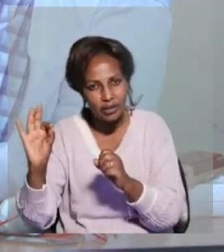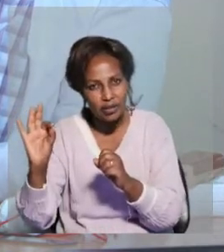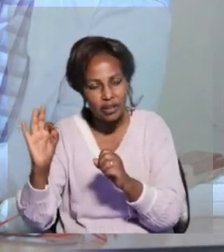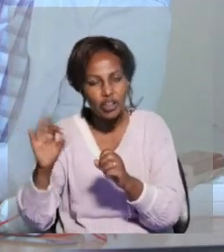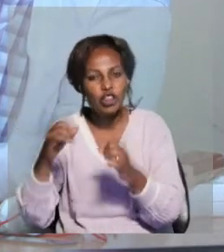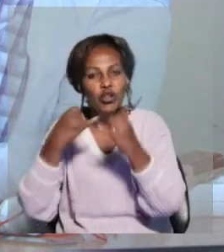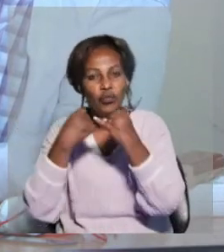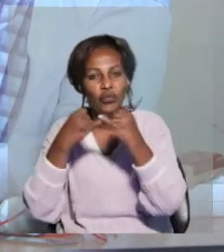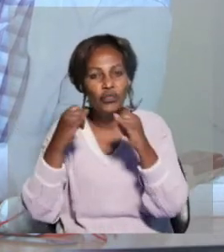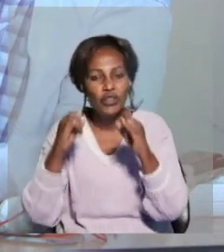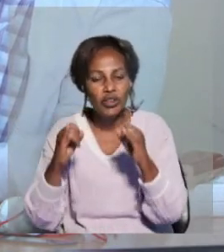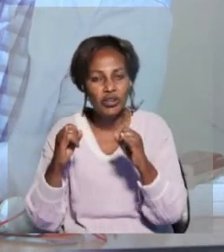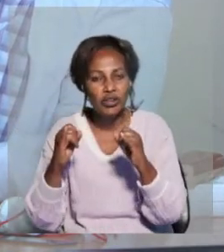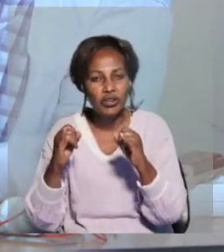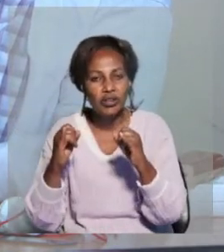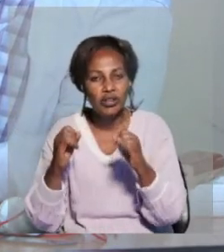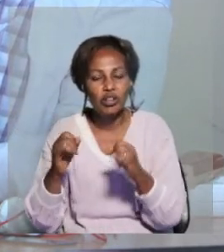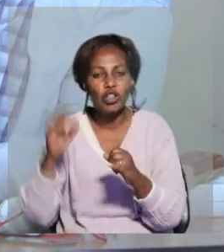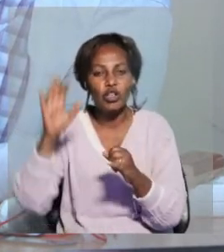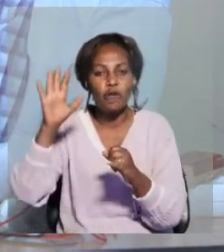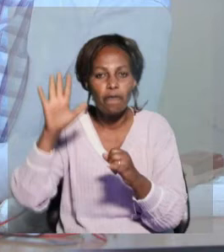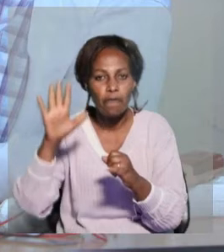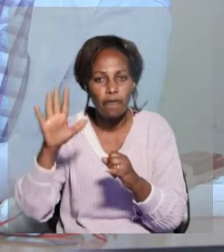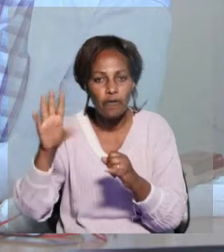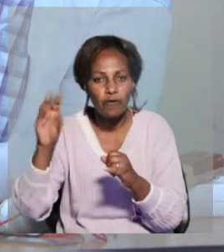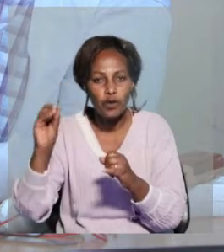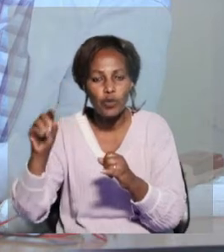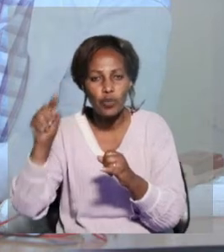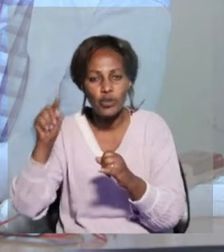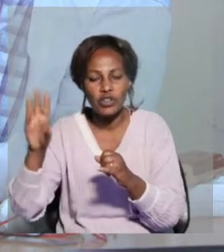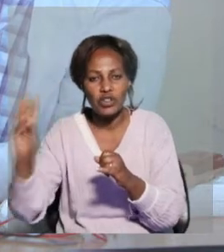2.9 divided by 50.6